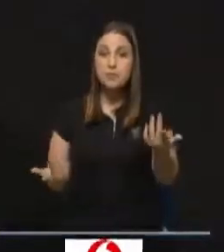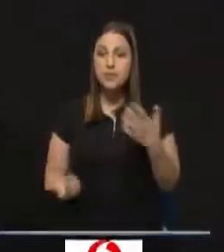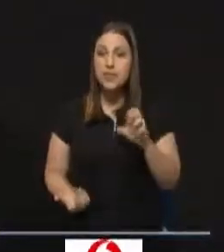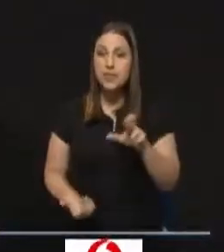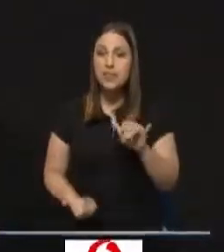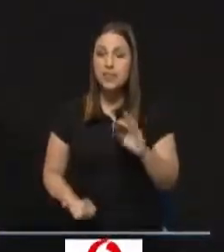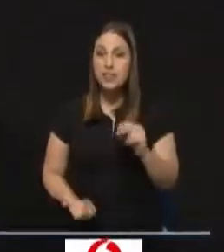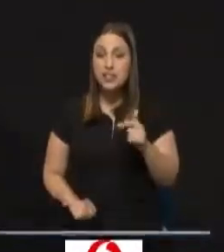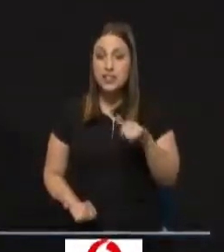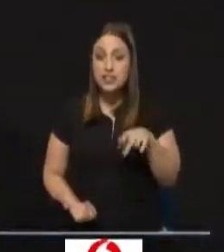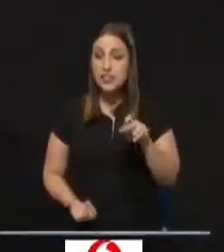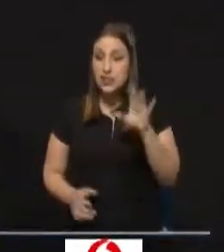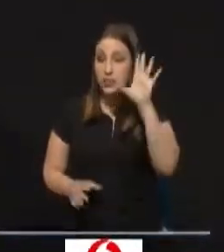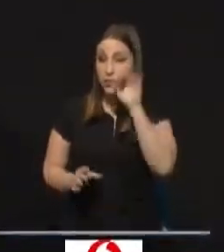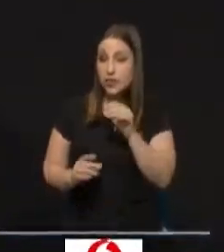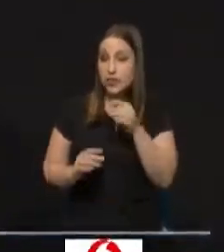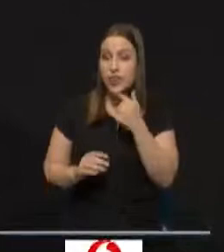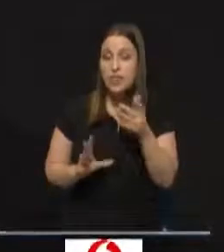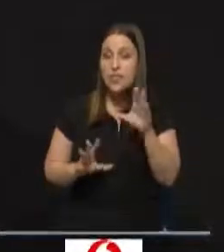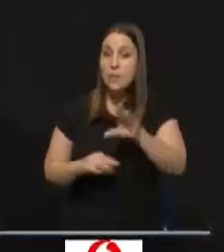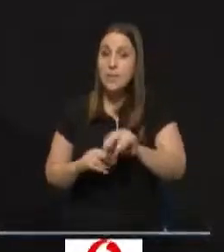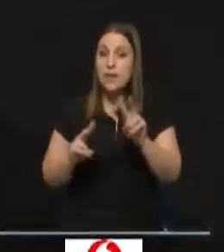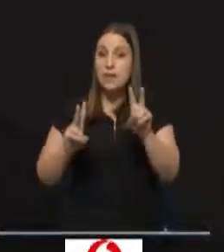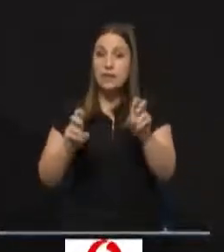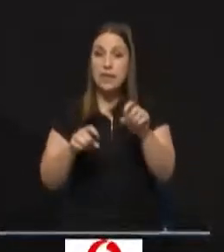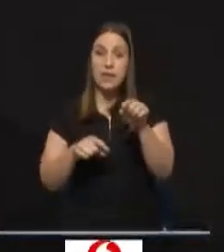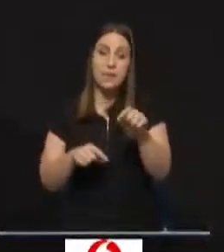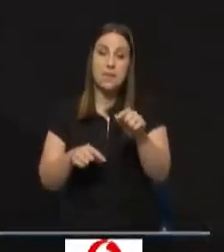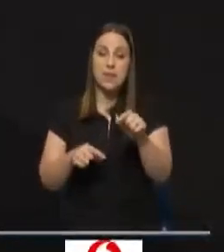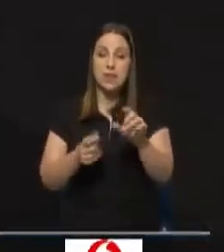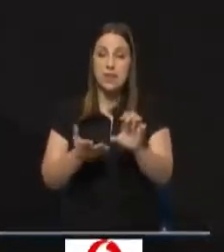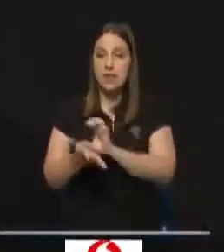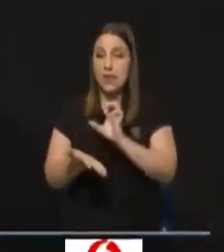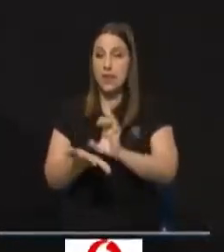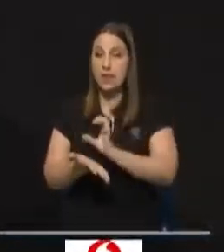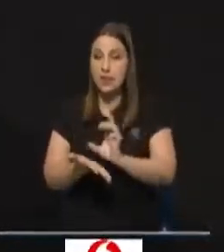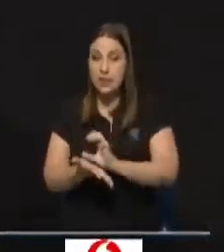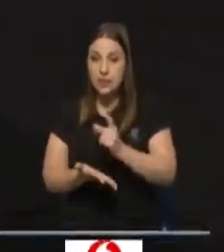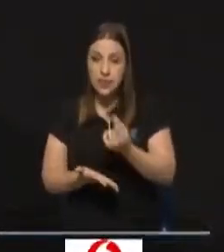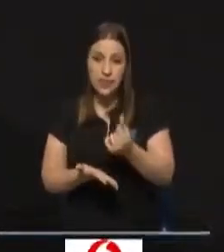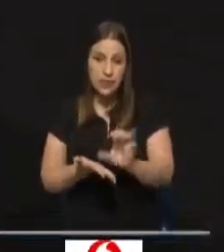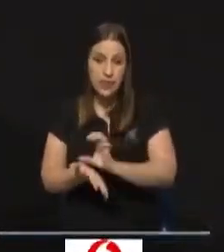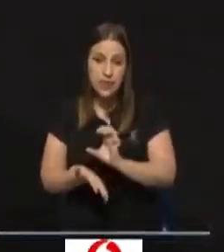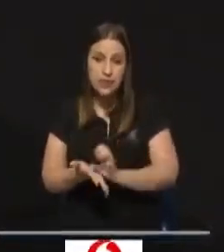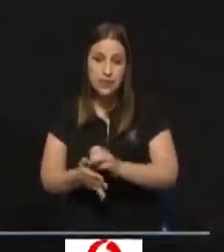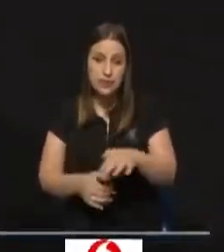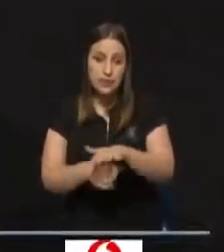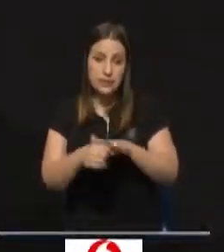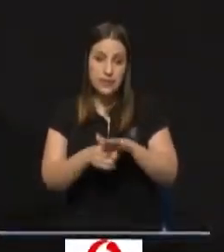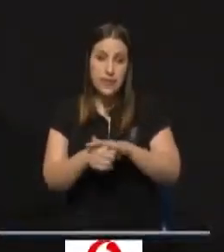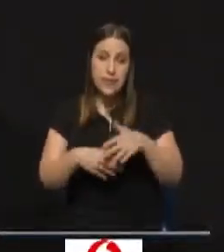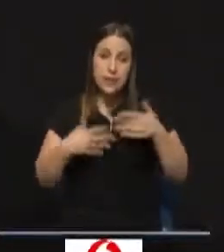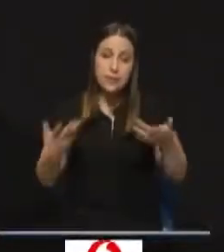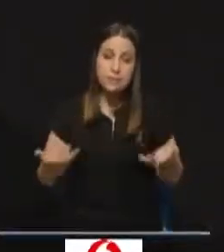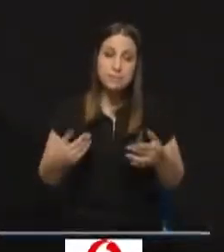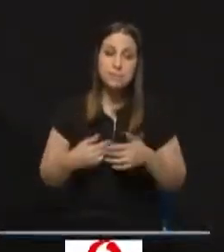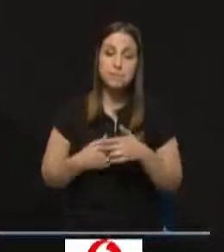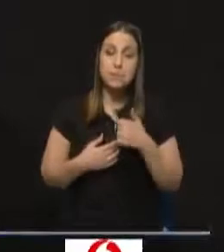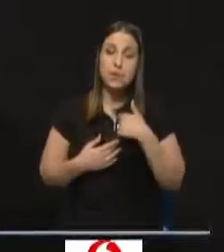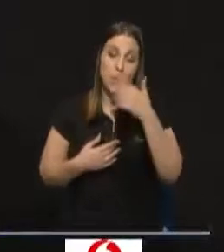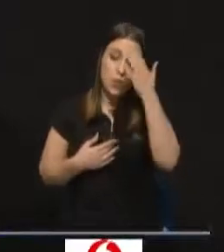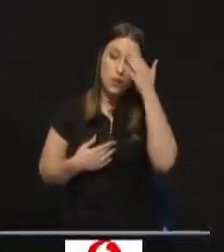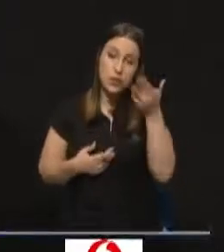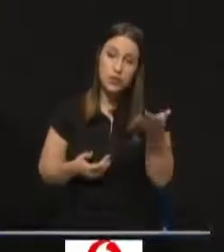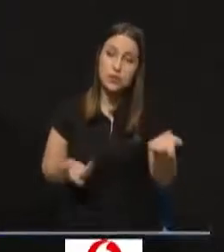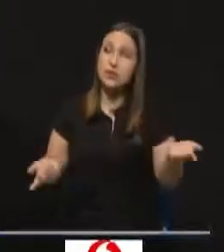that is my question. I don't know what else I can say on the topic of profitability of the sector. And I